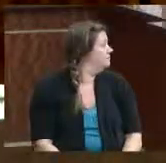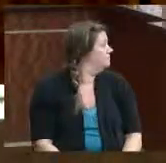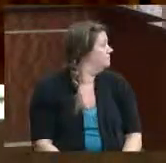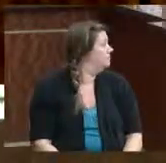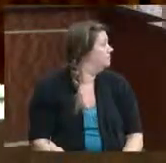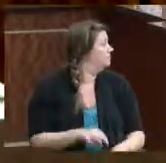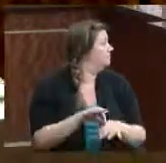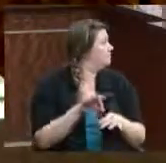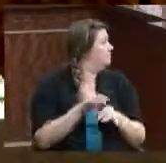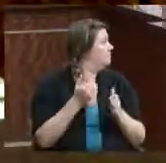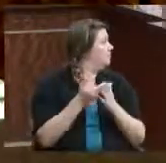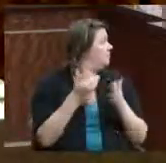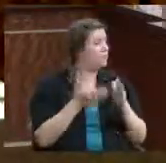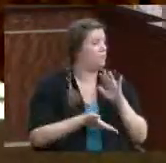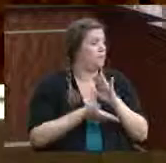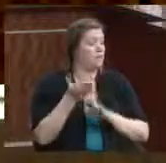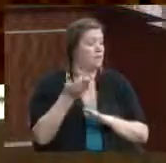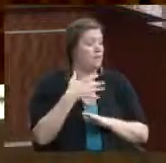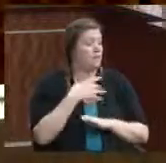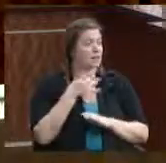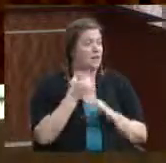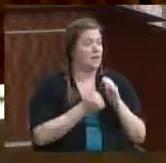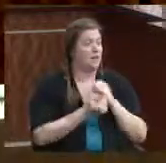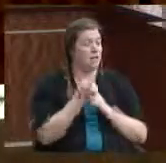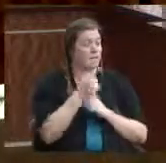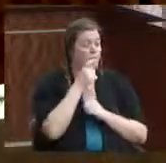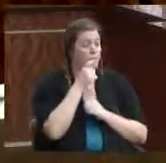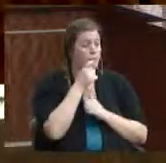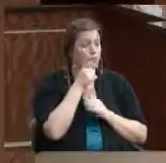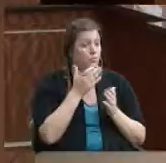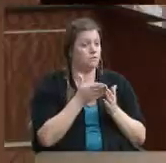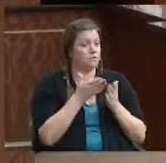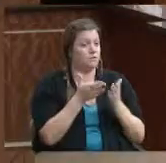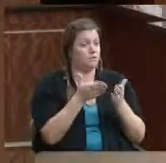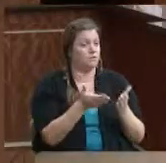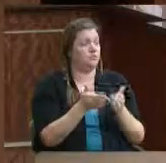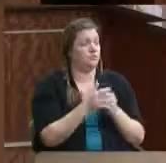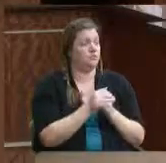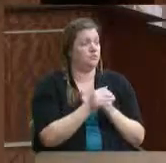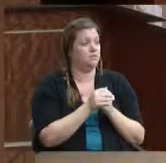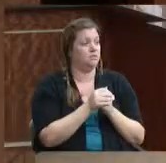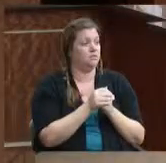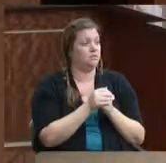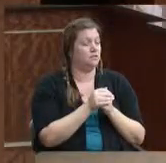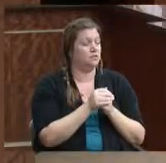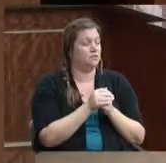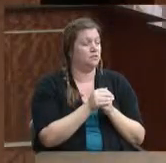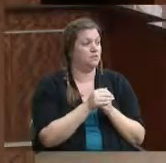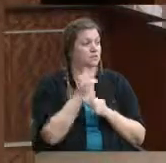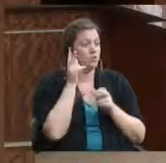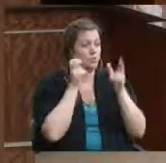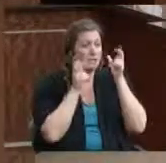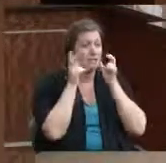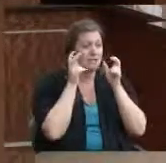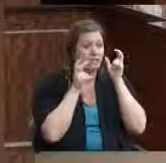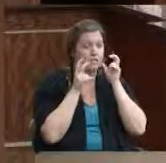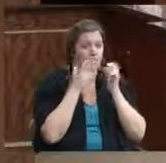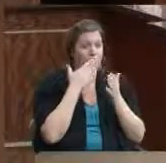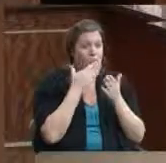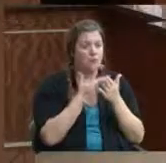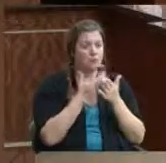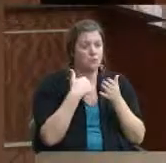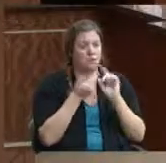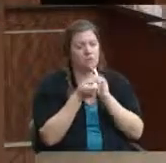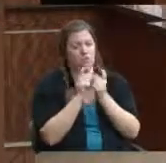But Mr. President, before we adjourn, we'd like to, anybody that has suggestions or comments, can you hear well? Do they need to, we need